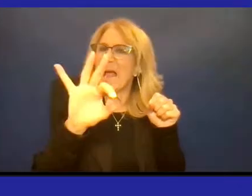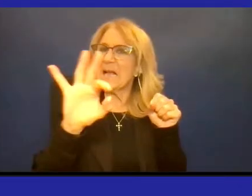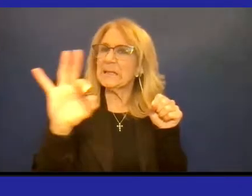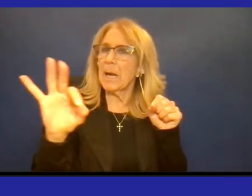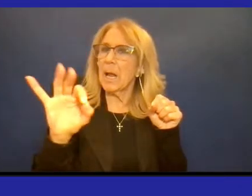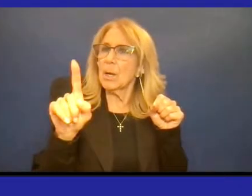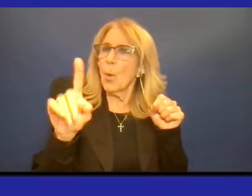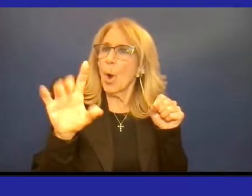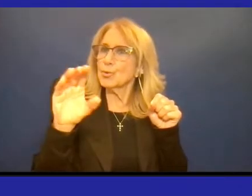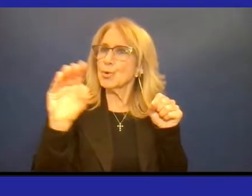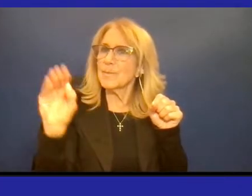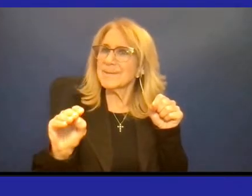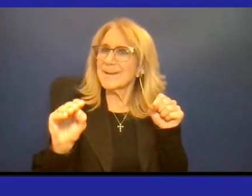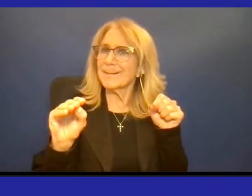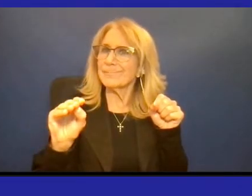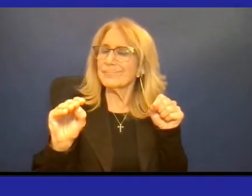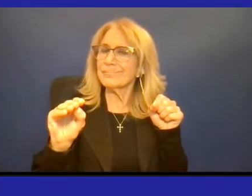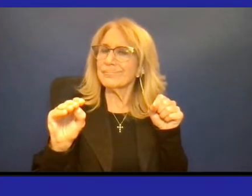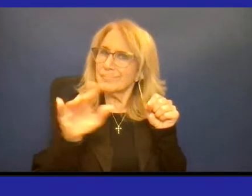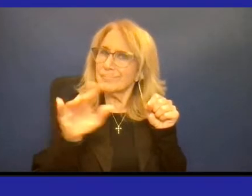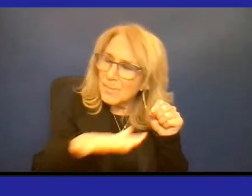system.